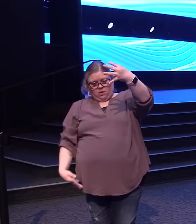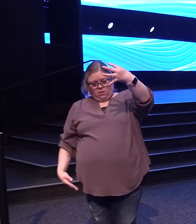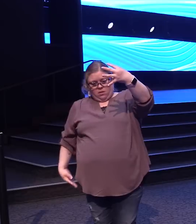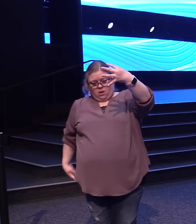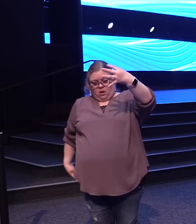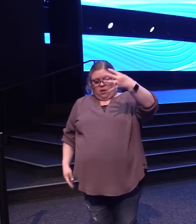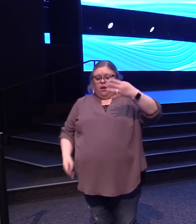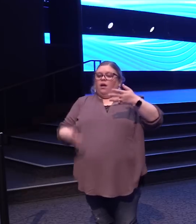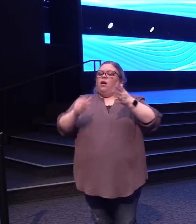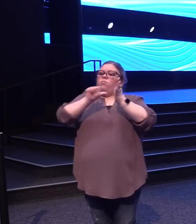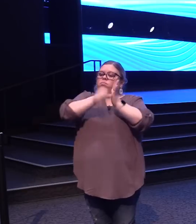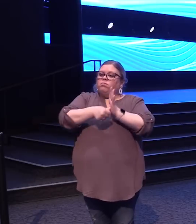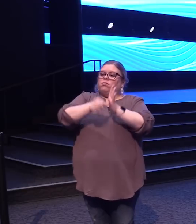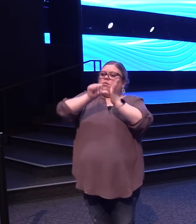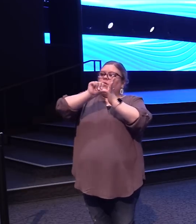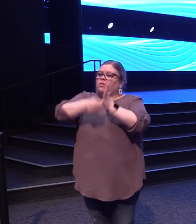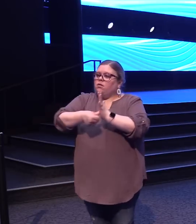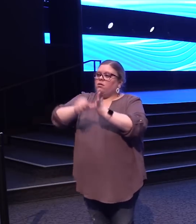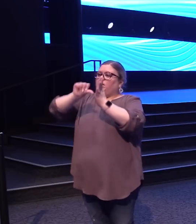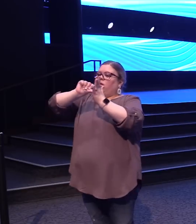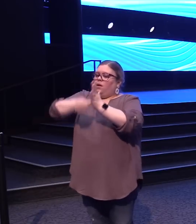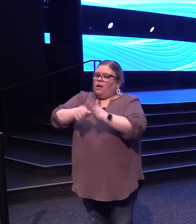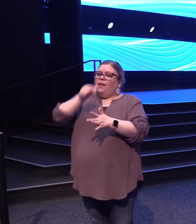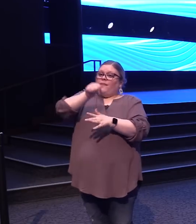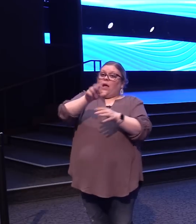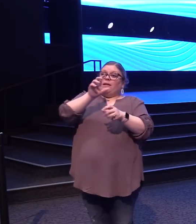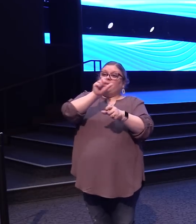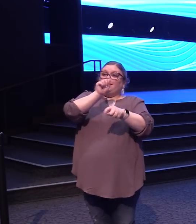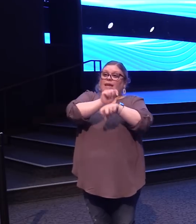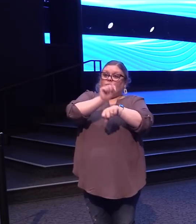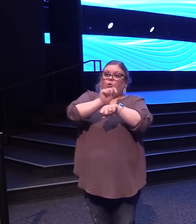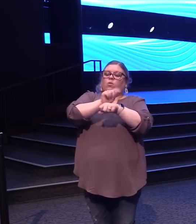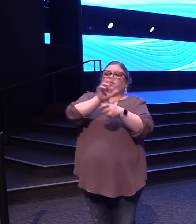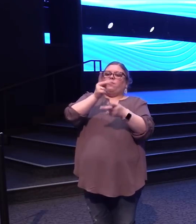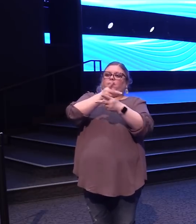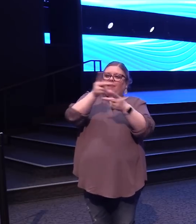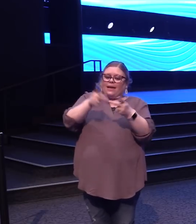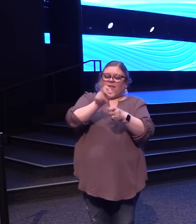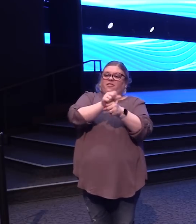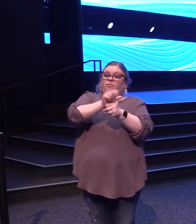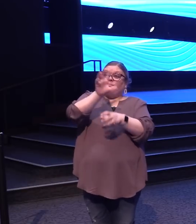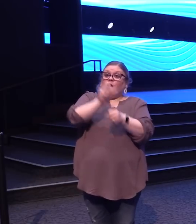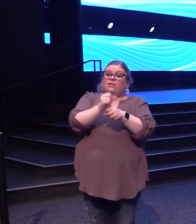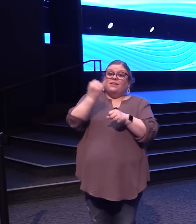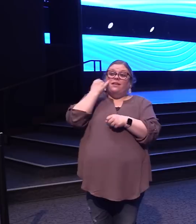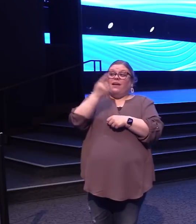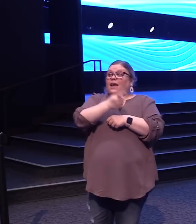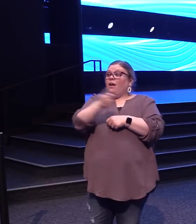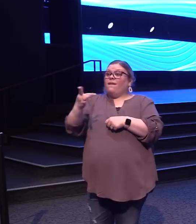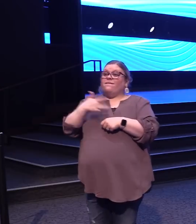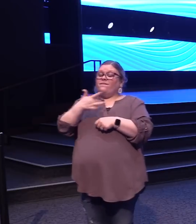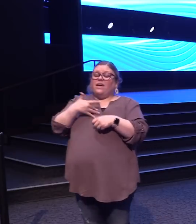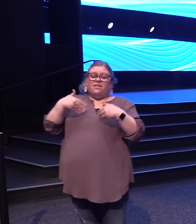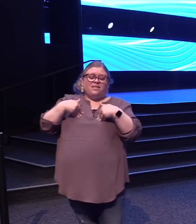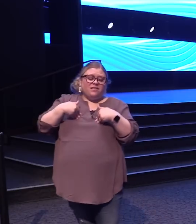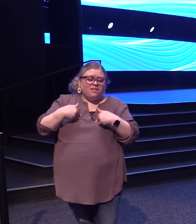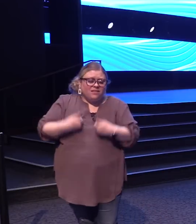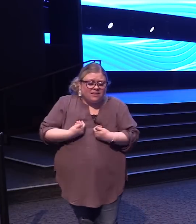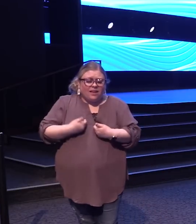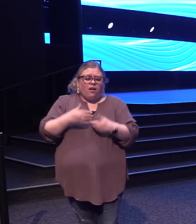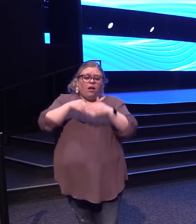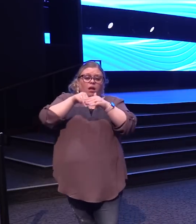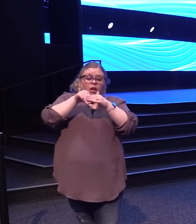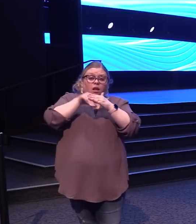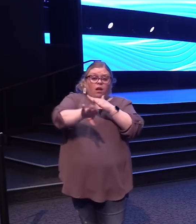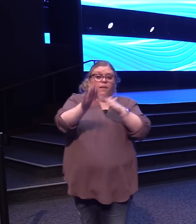repeatedly underlining that the temple was a place of miracles. It says, if anyone is defeated and he comes to this house, he will